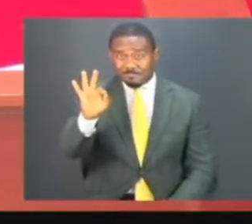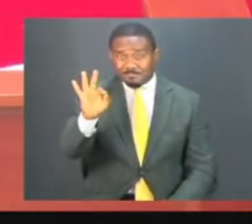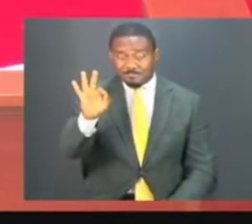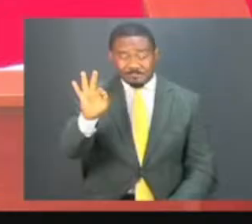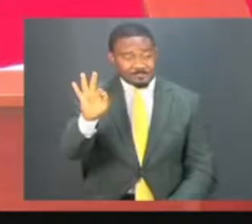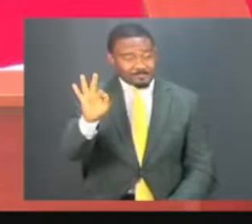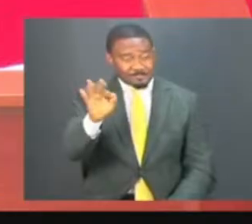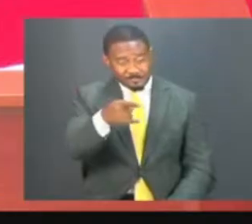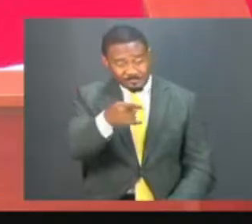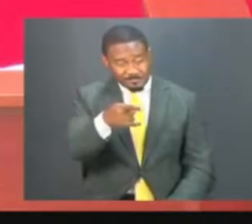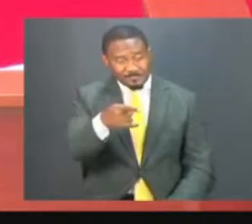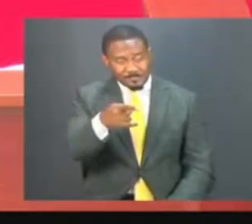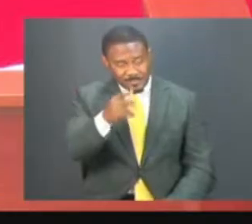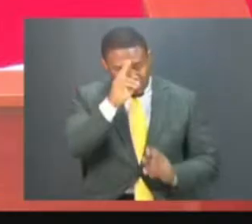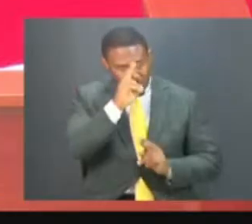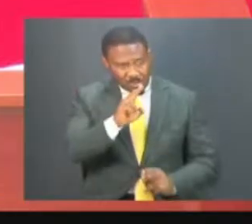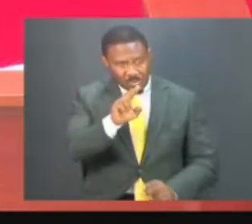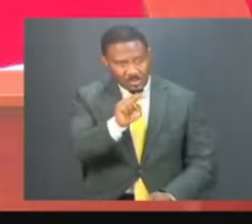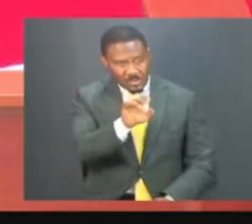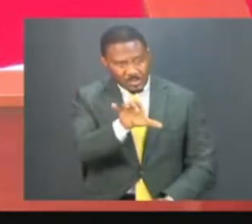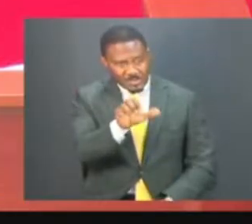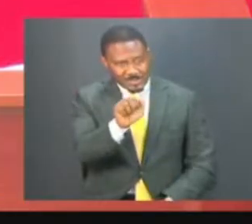Yes, Honorable Kinsley Nyako.